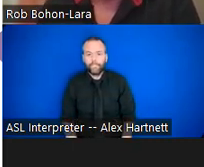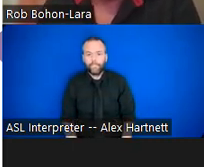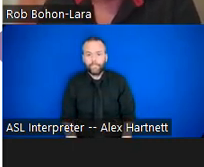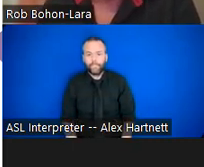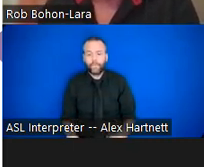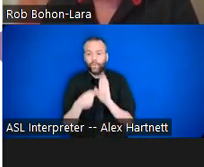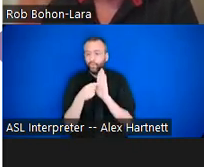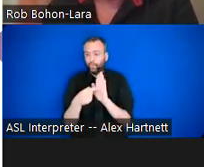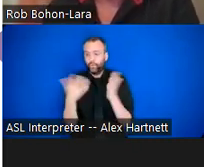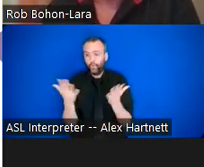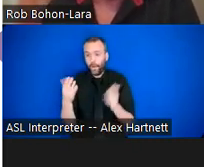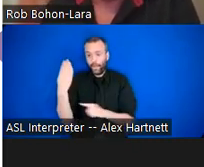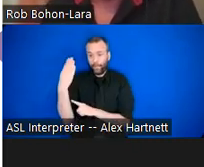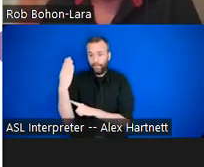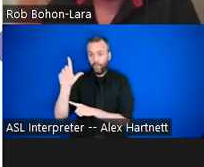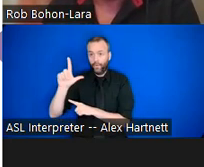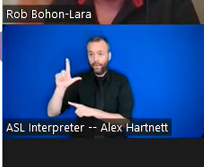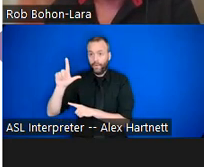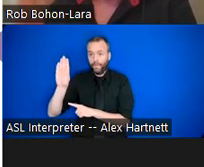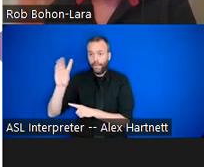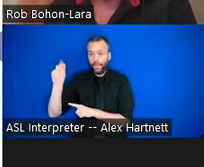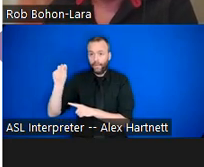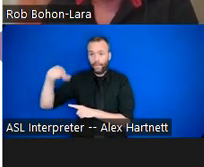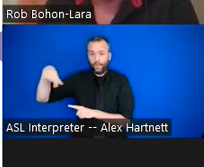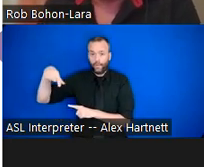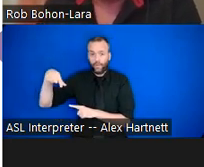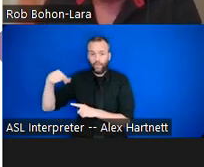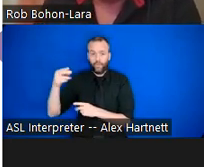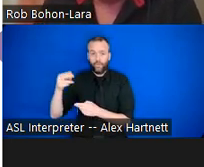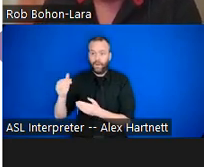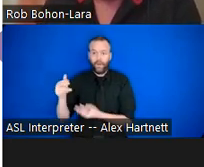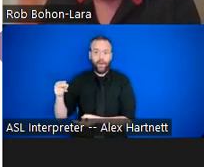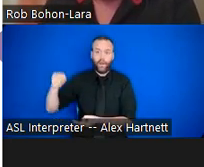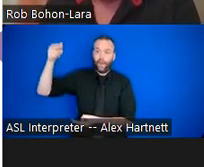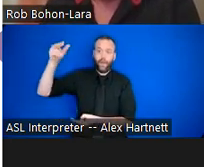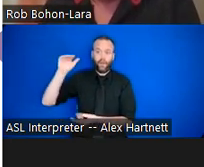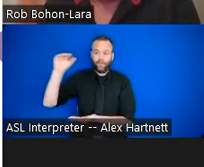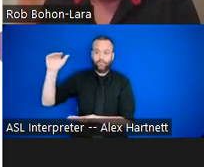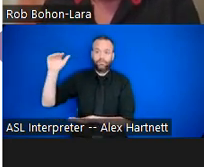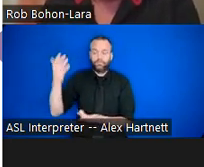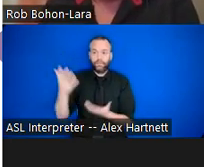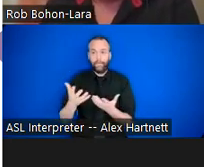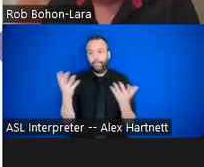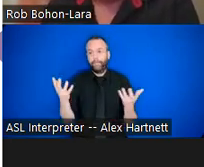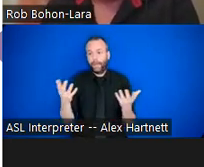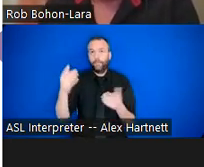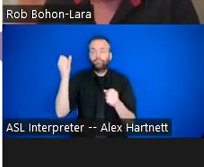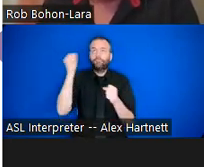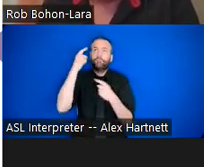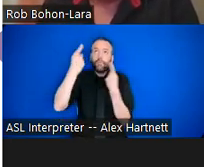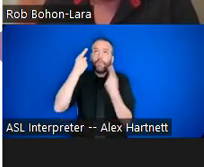suicide ideation compared to 9% of grade 7, which are heterosexuals. For grade 9, it's